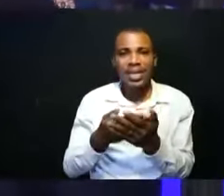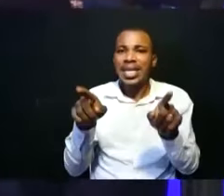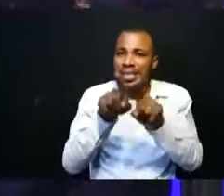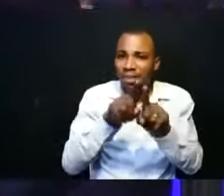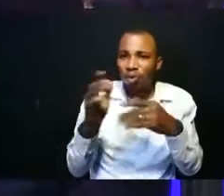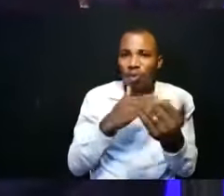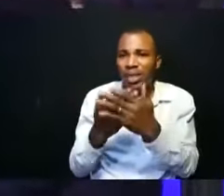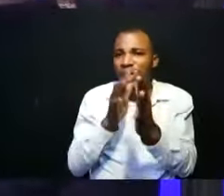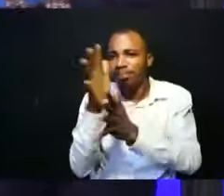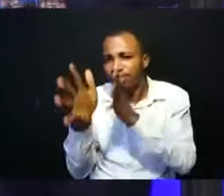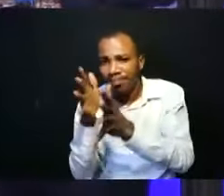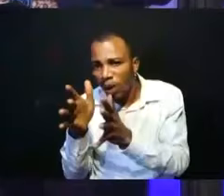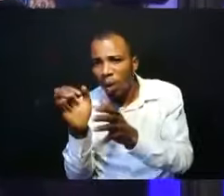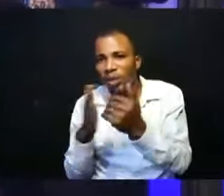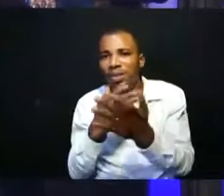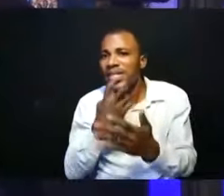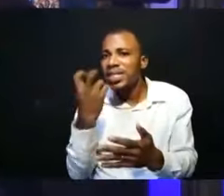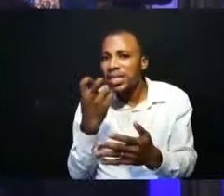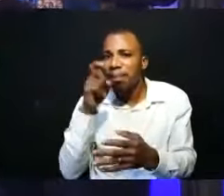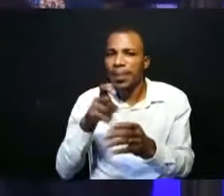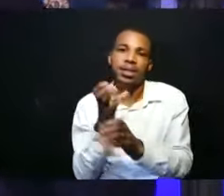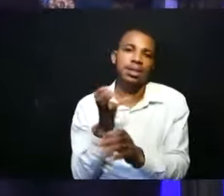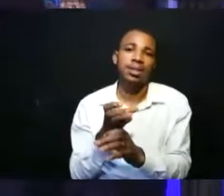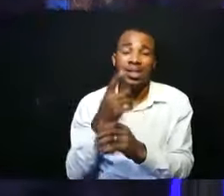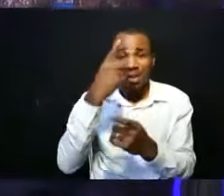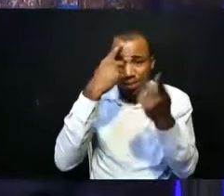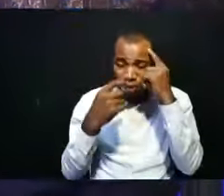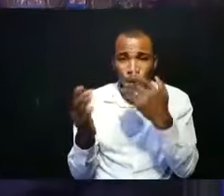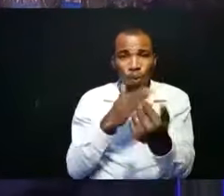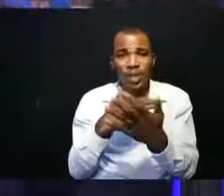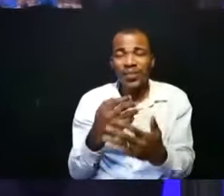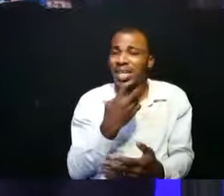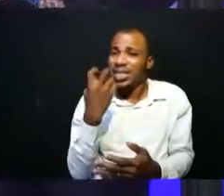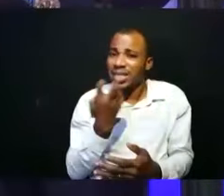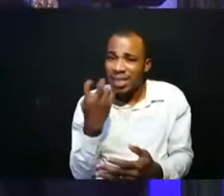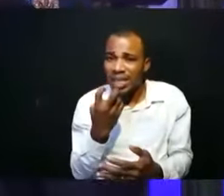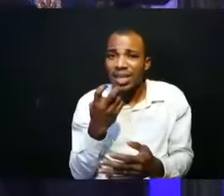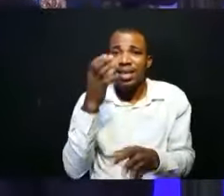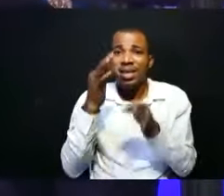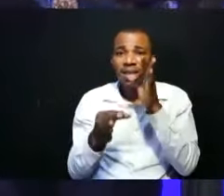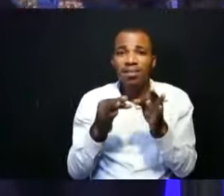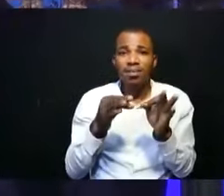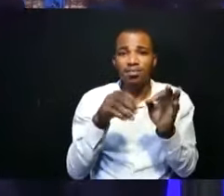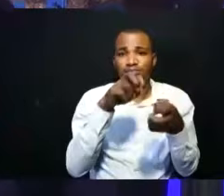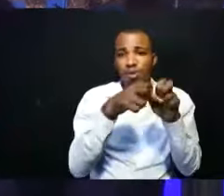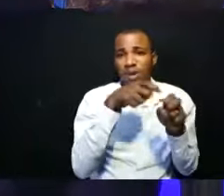say. Because you can always have what you say. So when you combine two negative